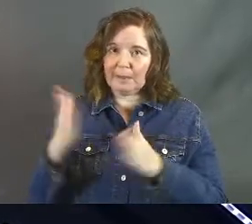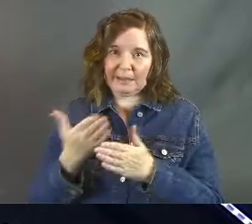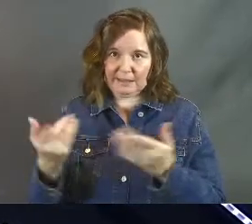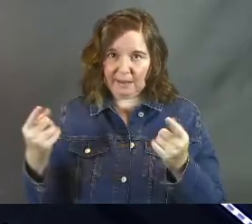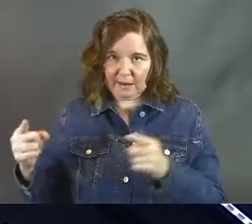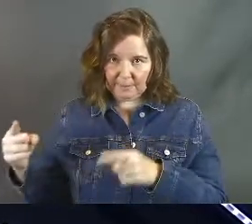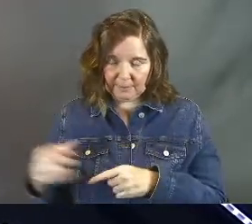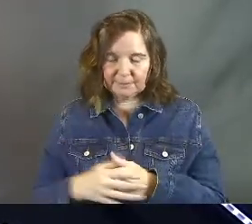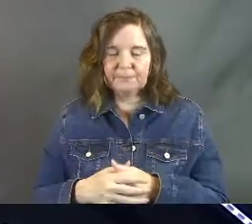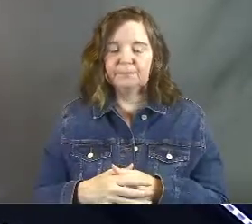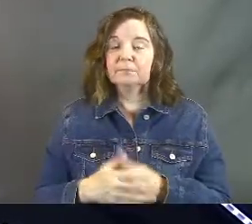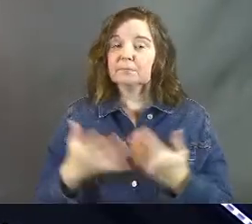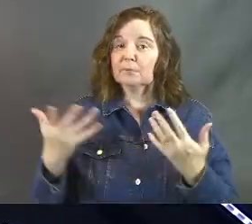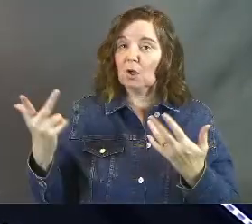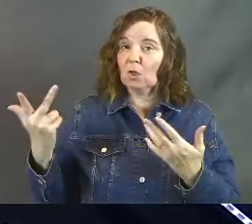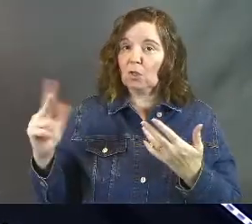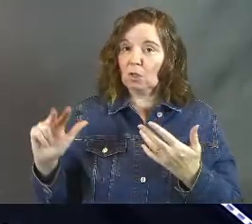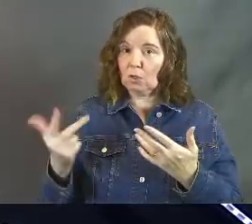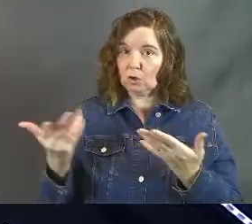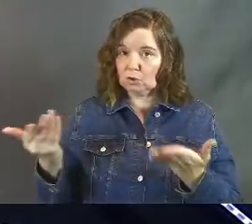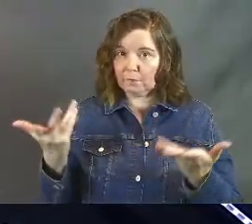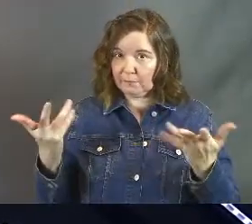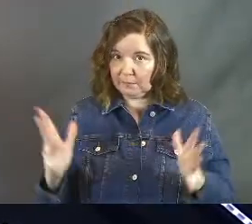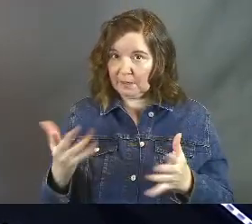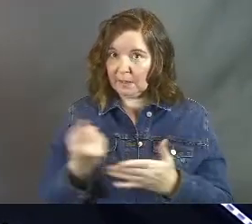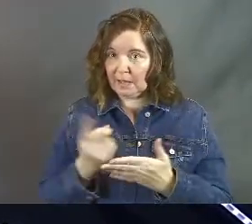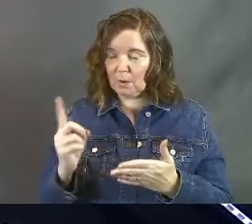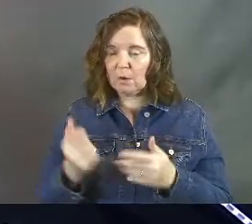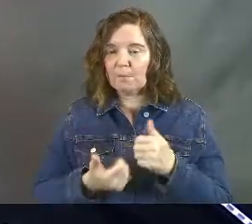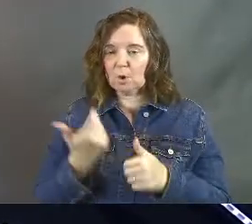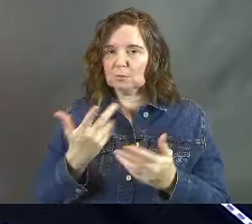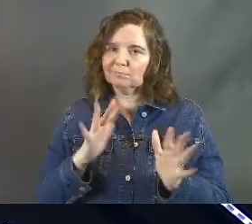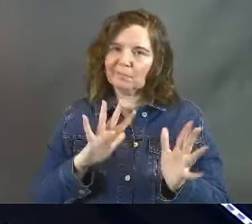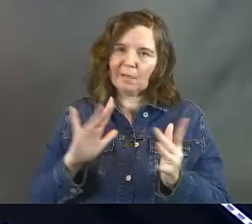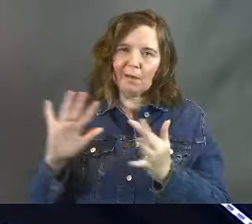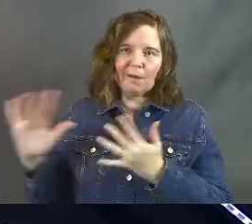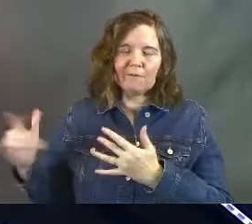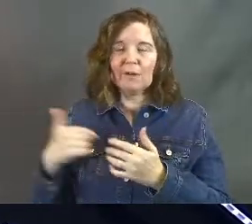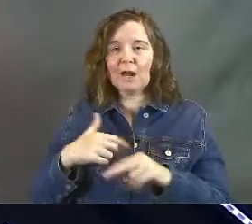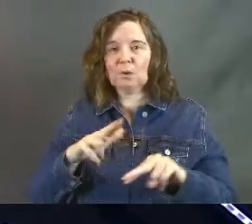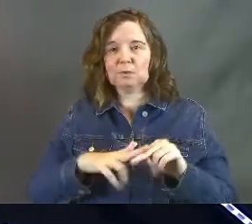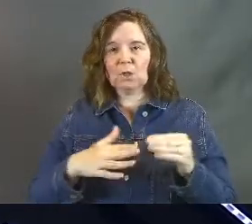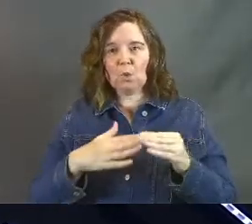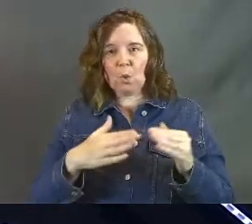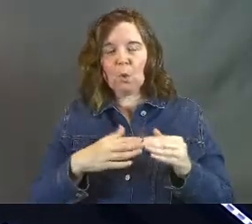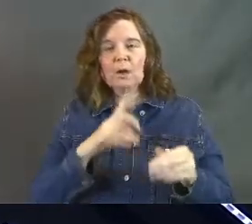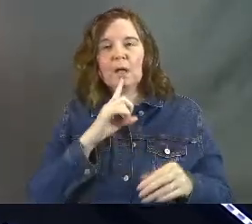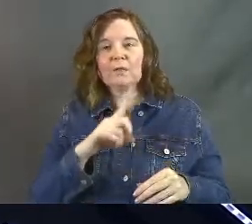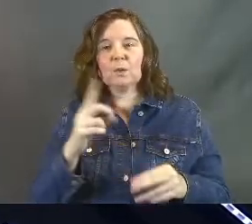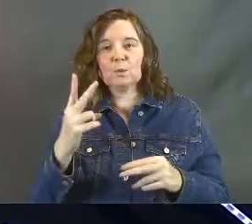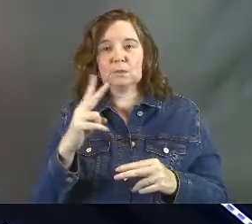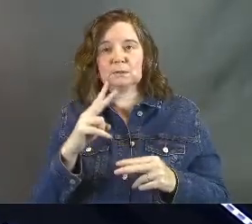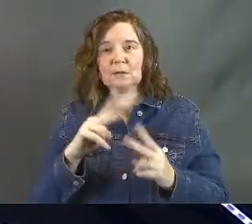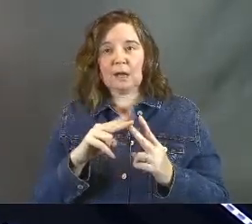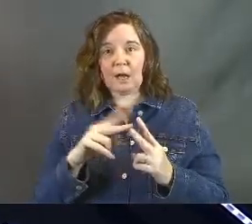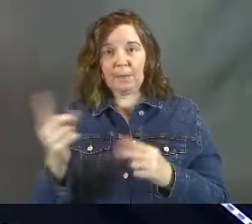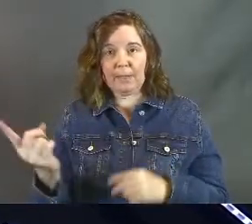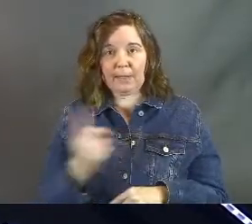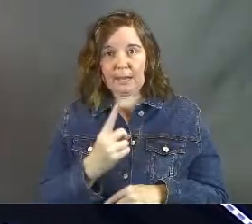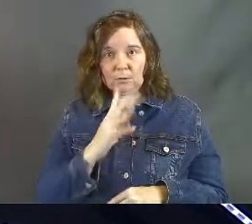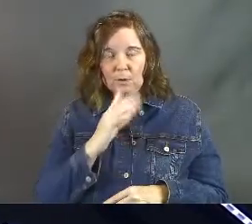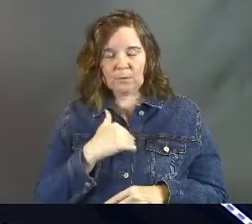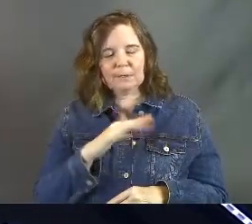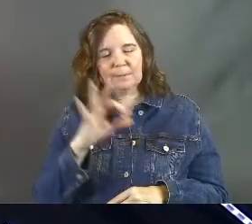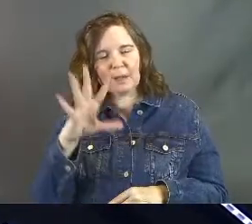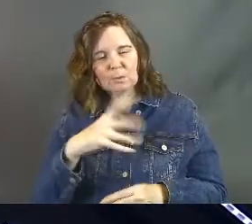that happened. After third service last week, most of you had filed out, and I was sitting over there in the corner, and there was a couple that came up to talk to me